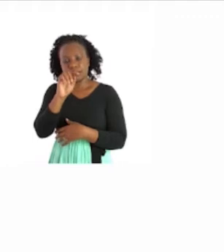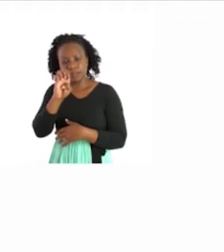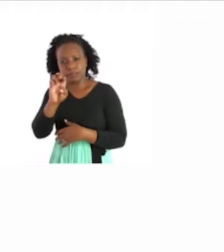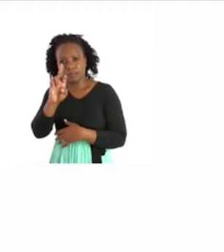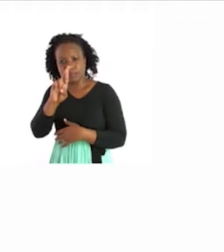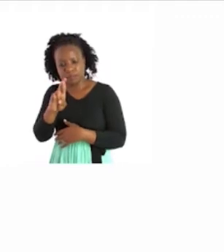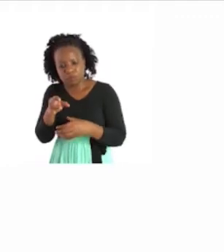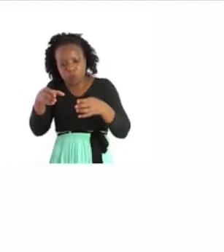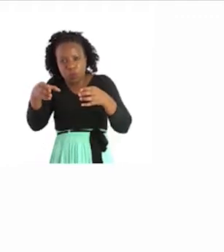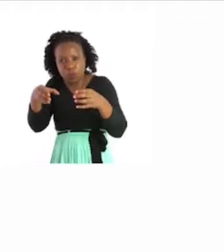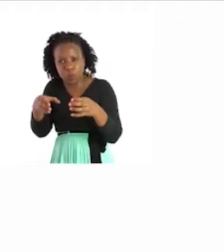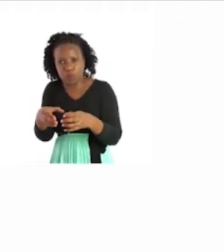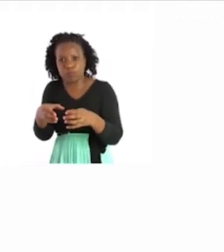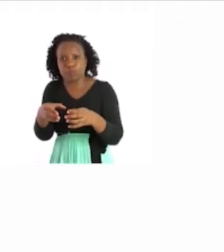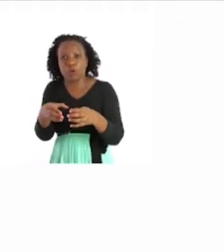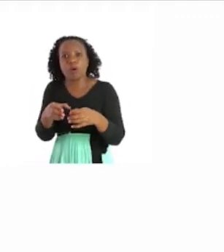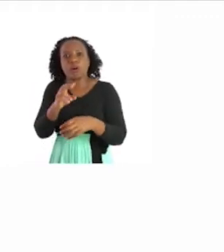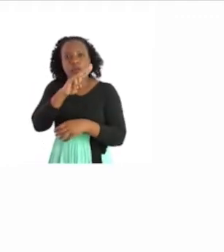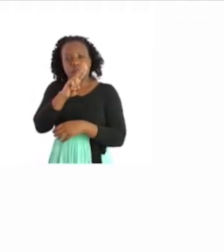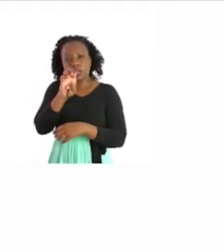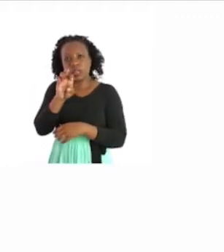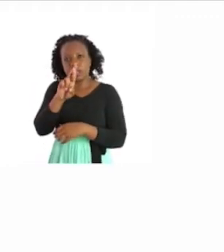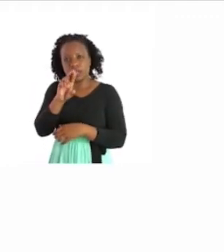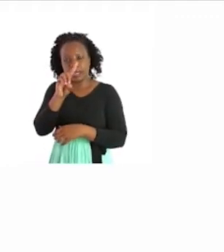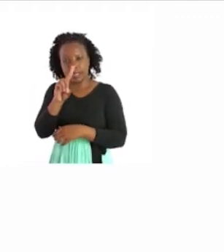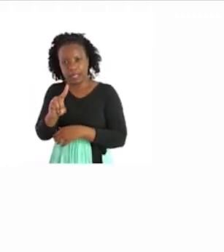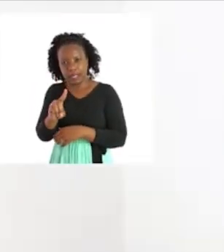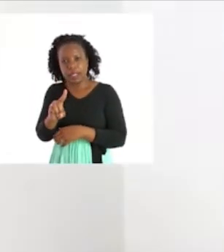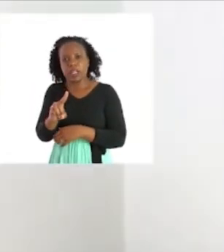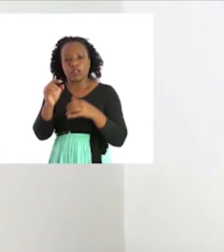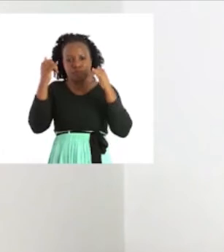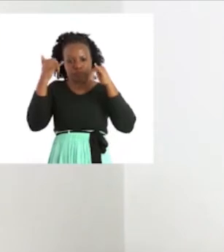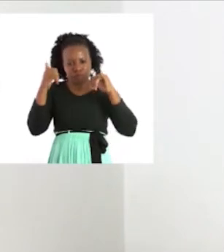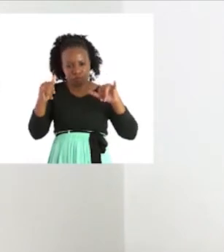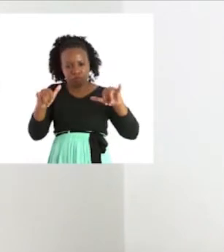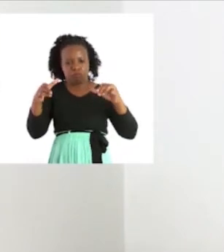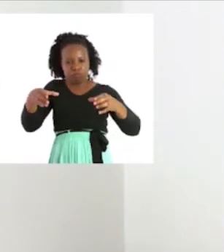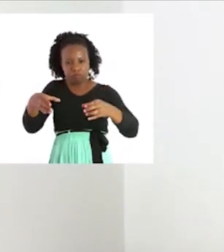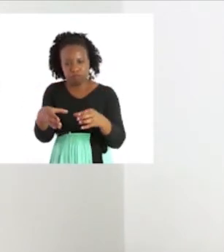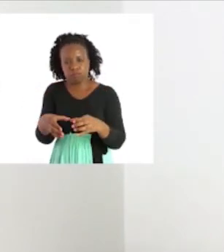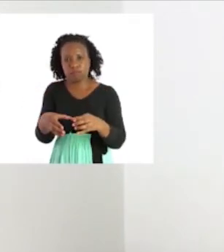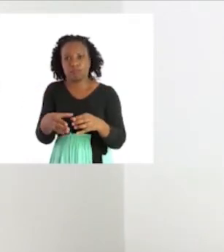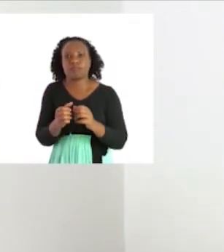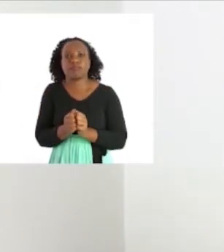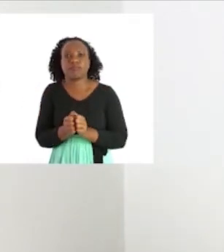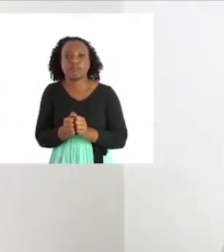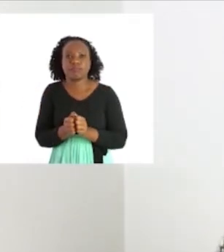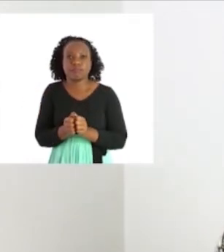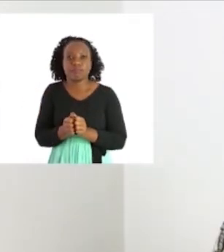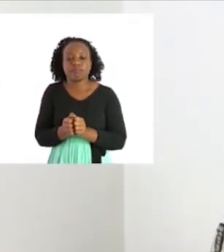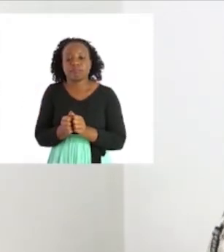few examples of collective nouns. Chanel, do you have any question?